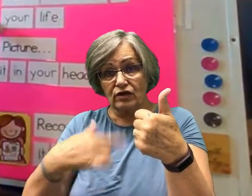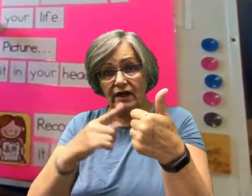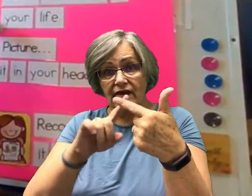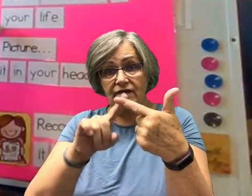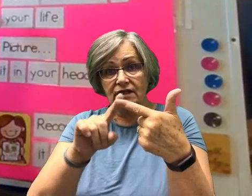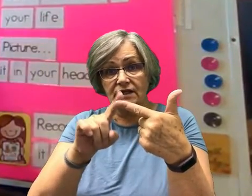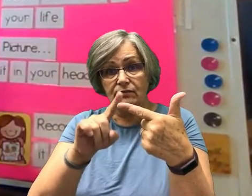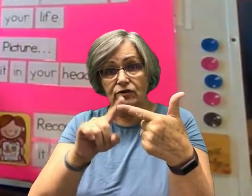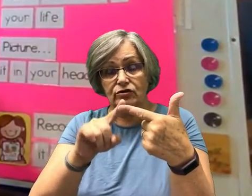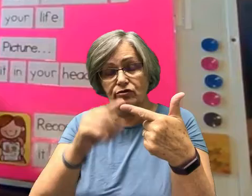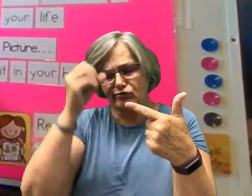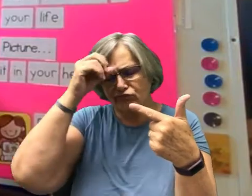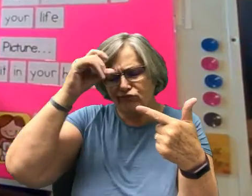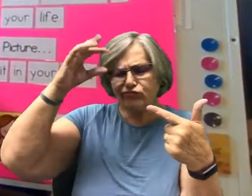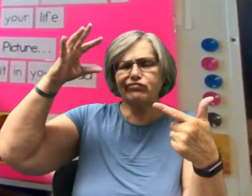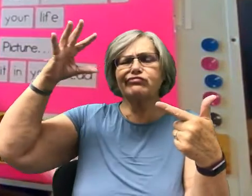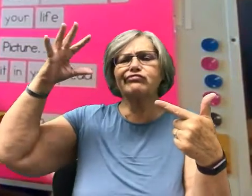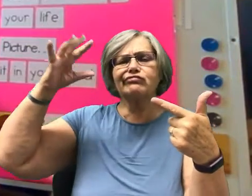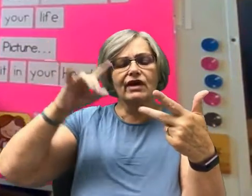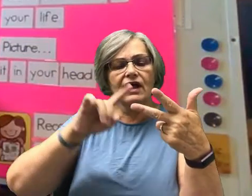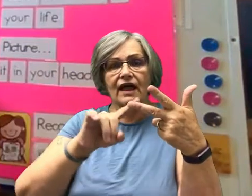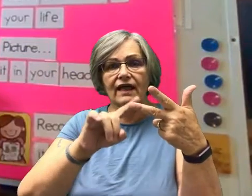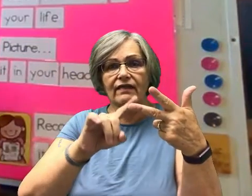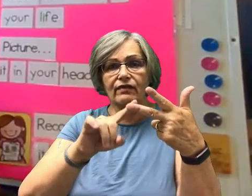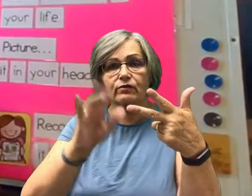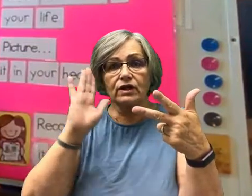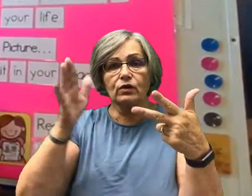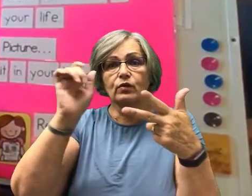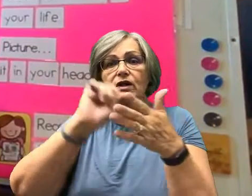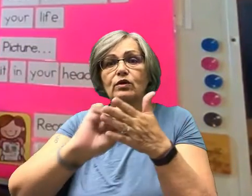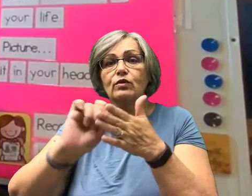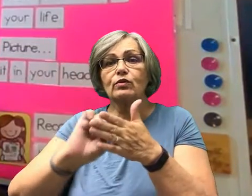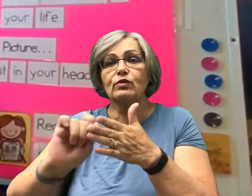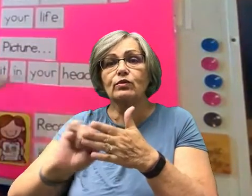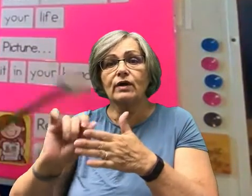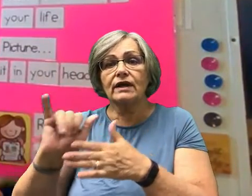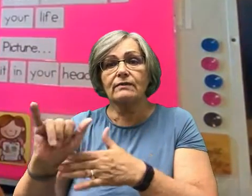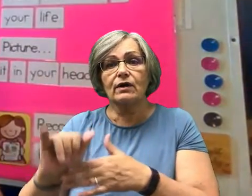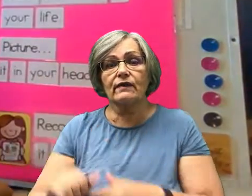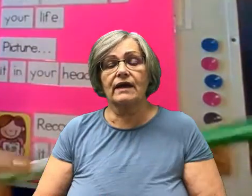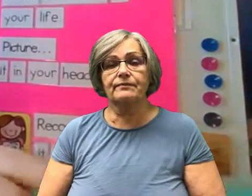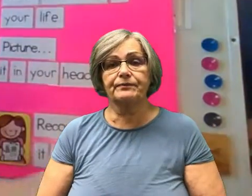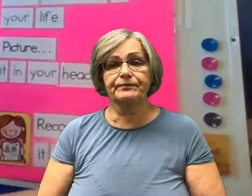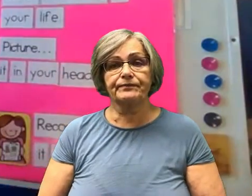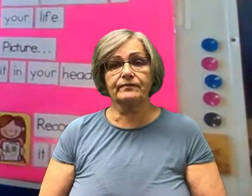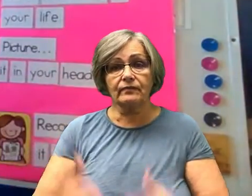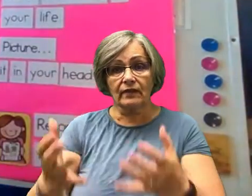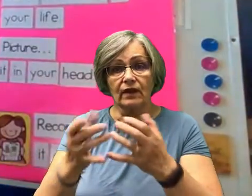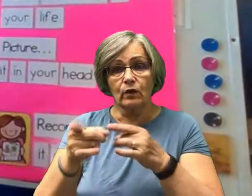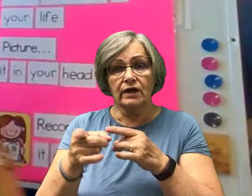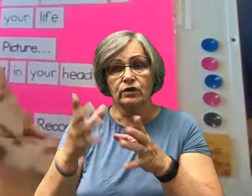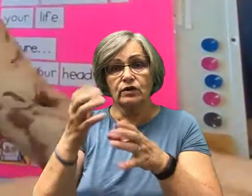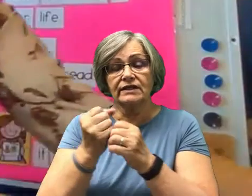your life. Number two, picture it in your head. And number three, record it on your